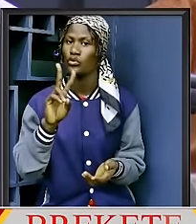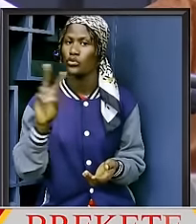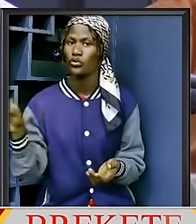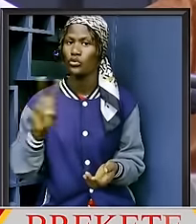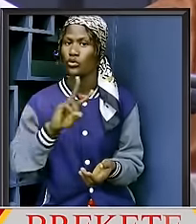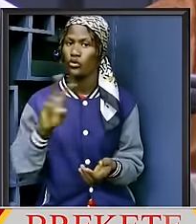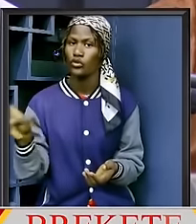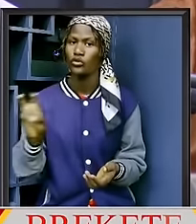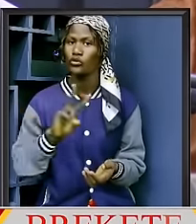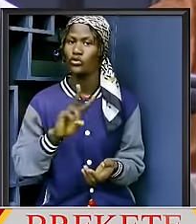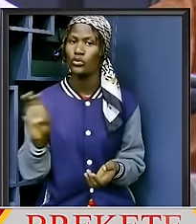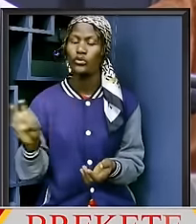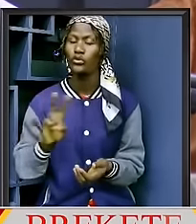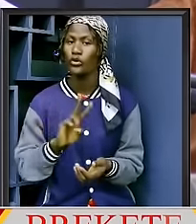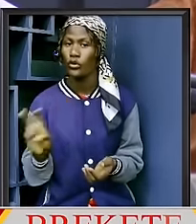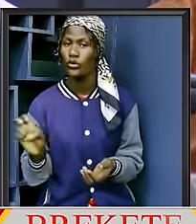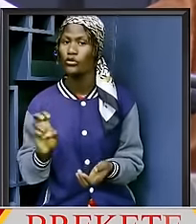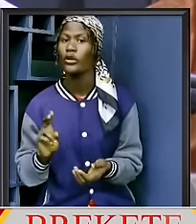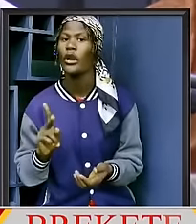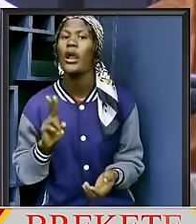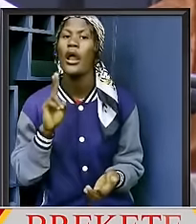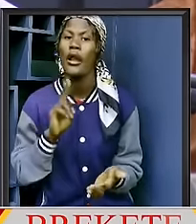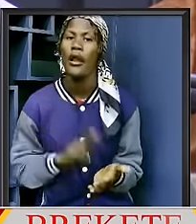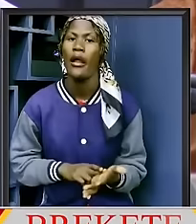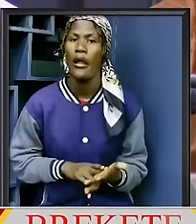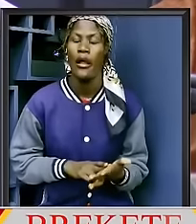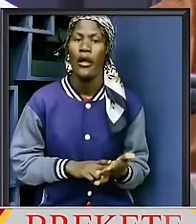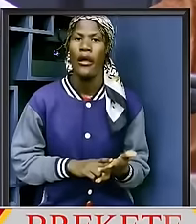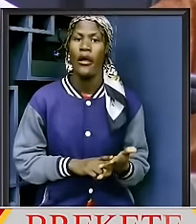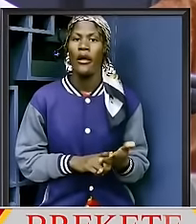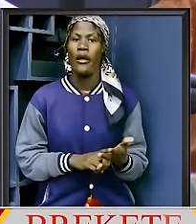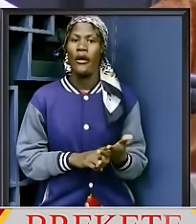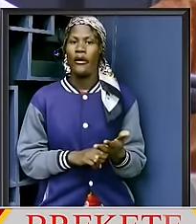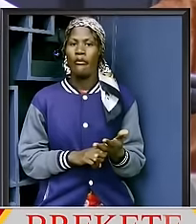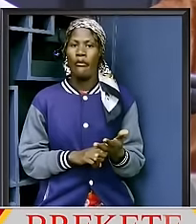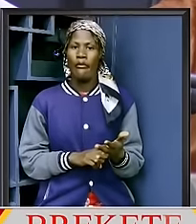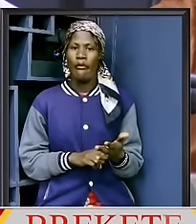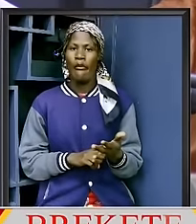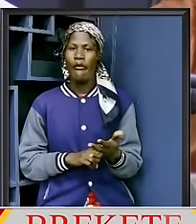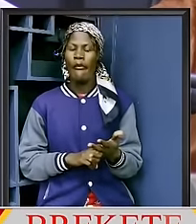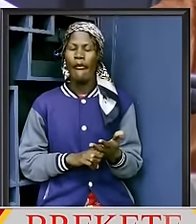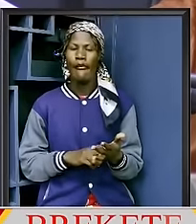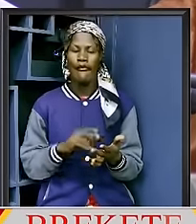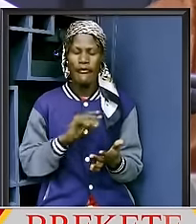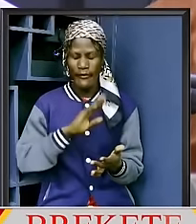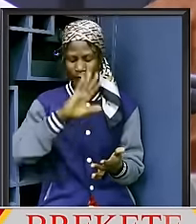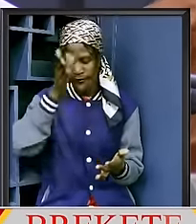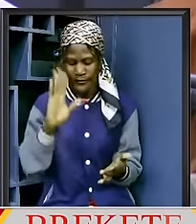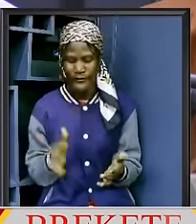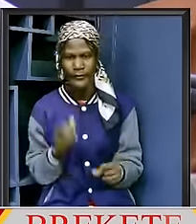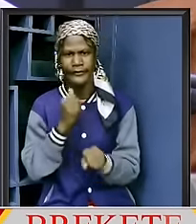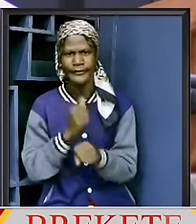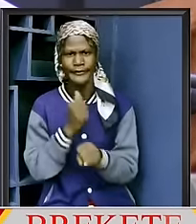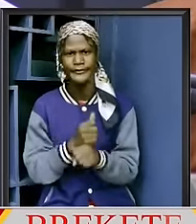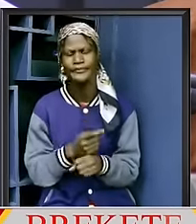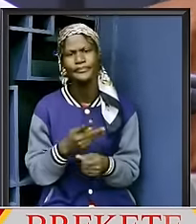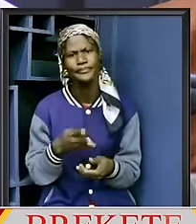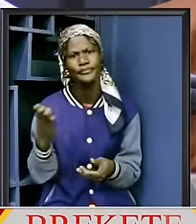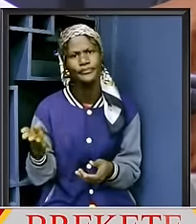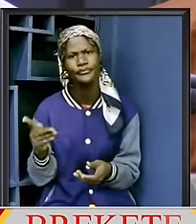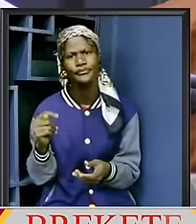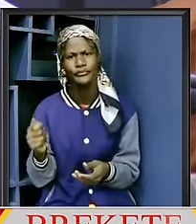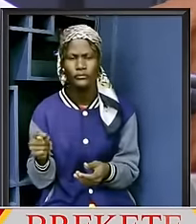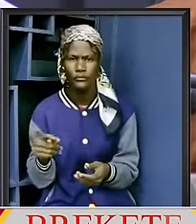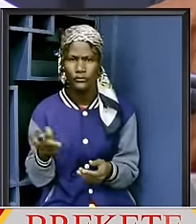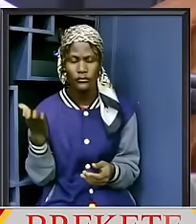each person each where you person carry that come. You register, you have 200 naira on each one. So me, I've never worked at that place before. That is